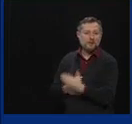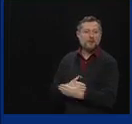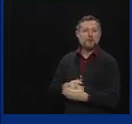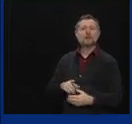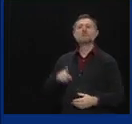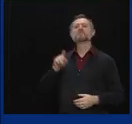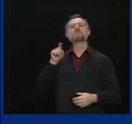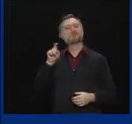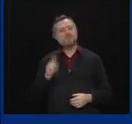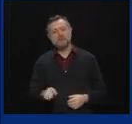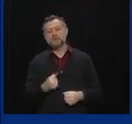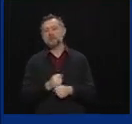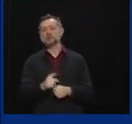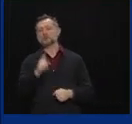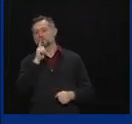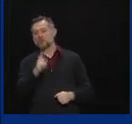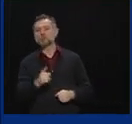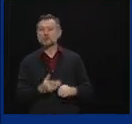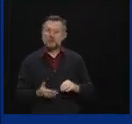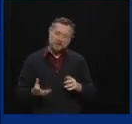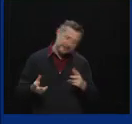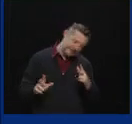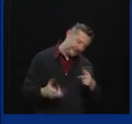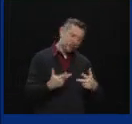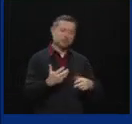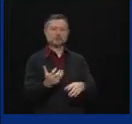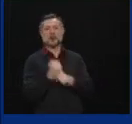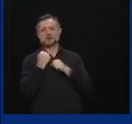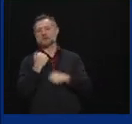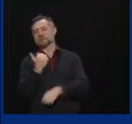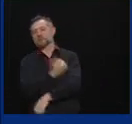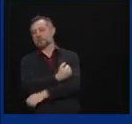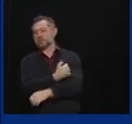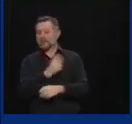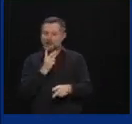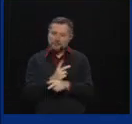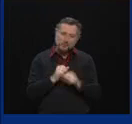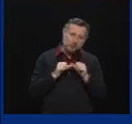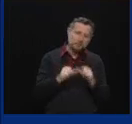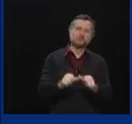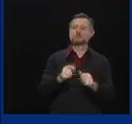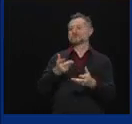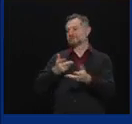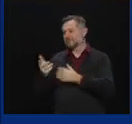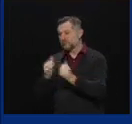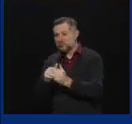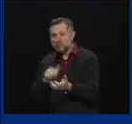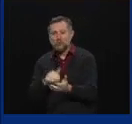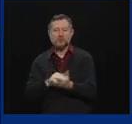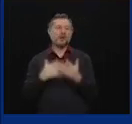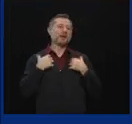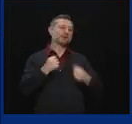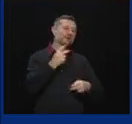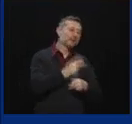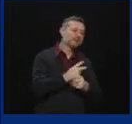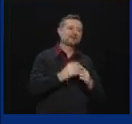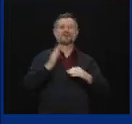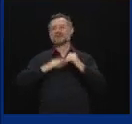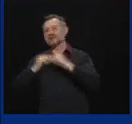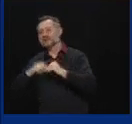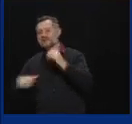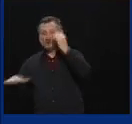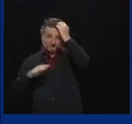numbers up. We're going to continue working with our local health care facilities, make boosters available. This is what the state is committing to do. If our counties need